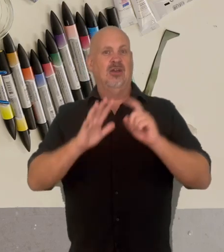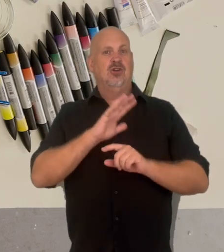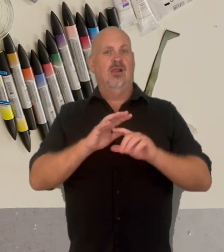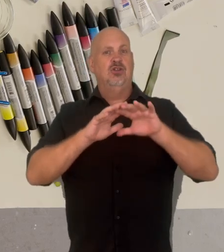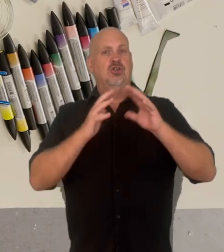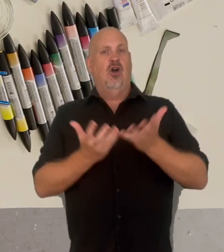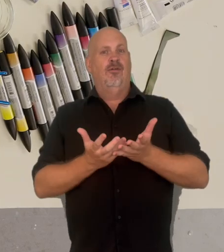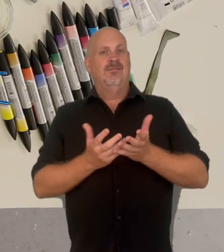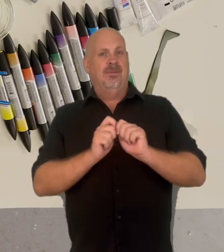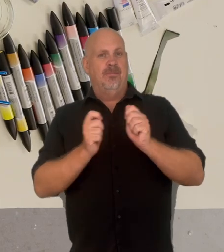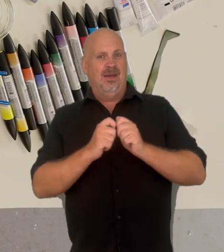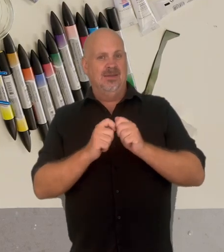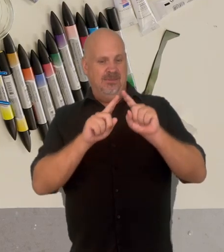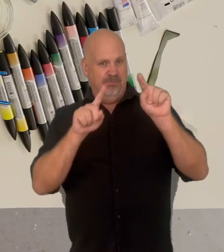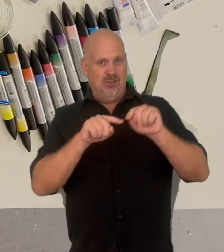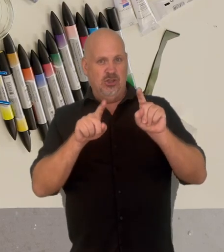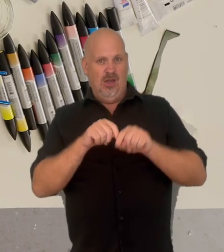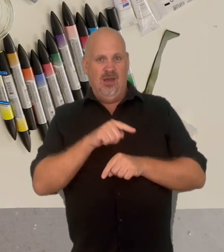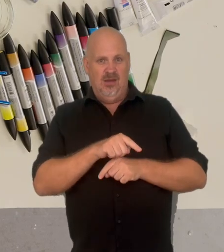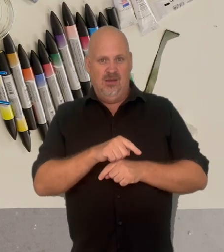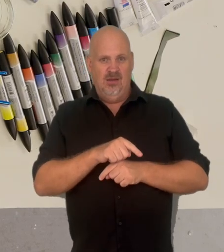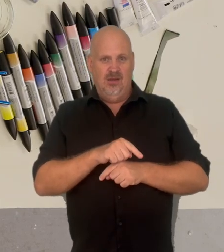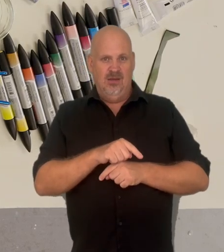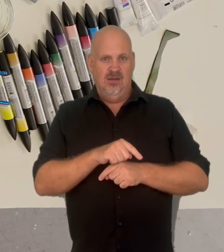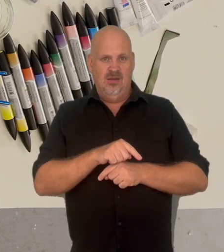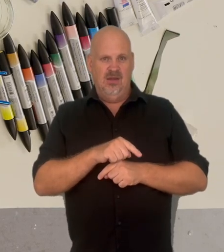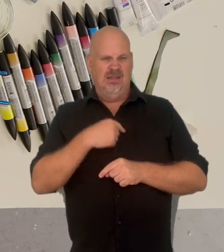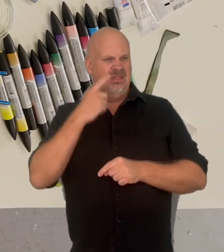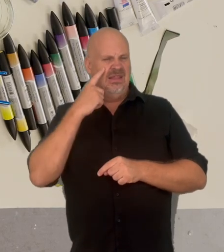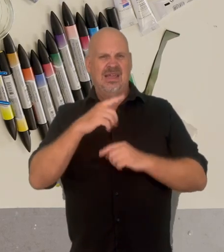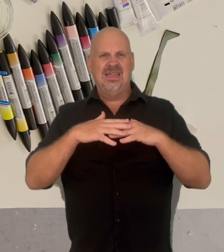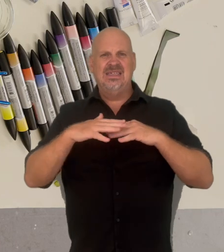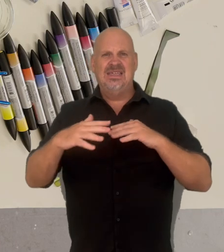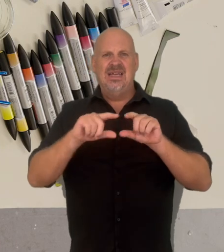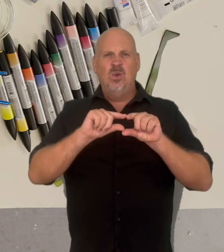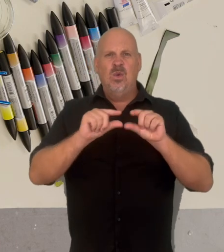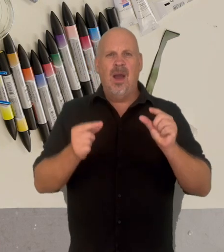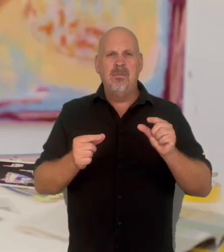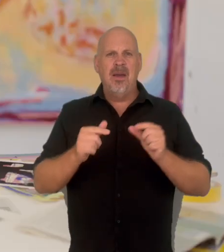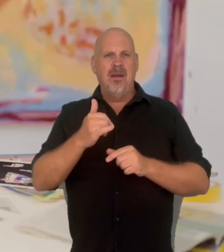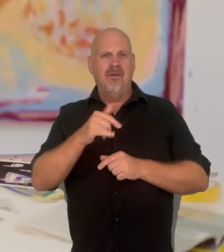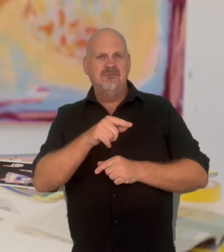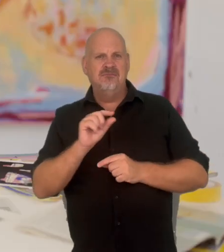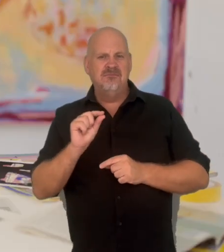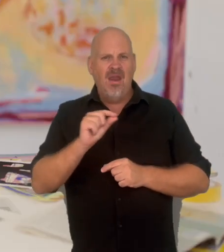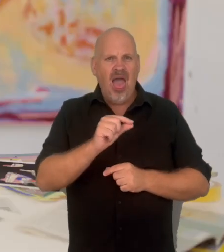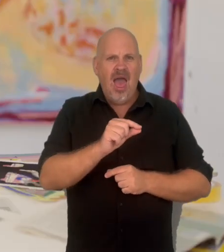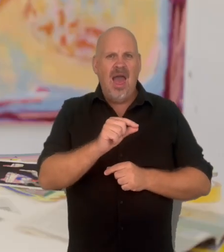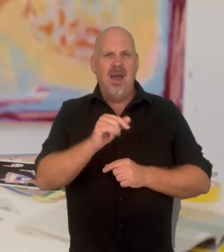National Geographic, and I think those are sea cucumbers, and this is a fly or maybe a